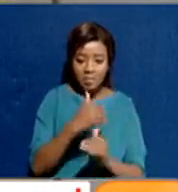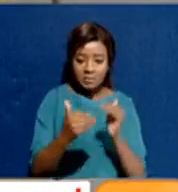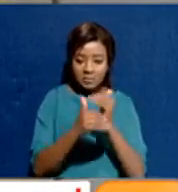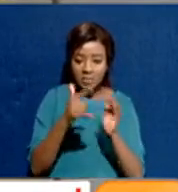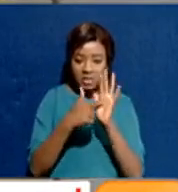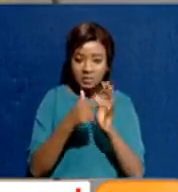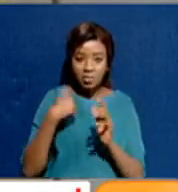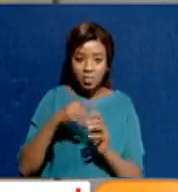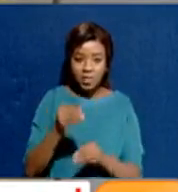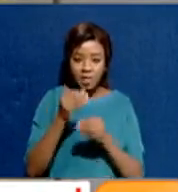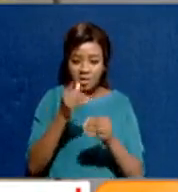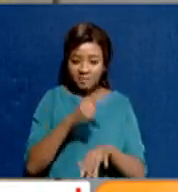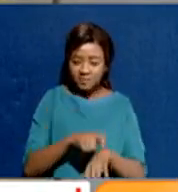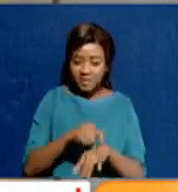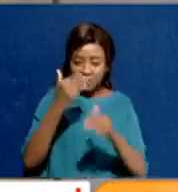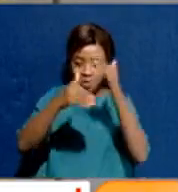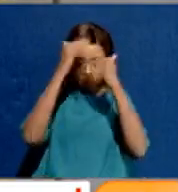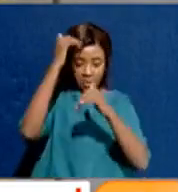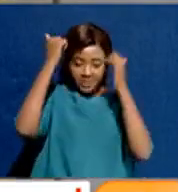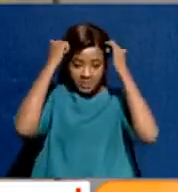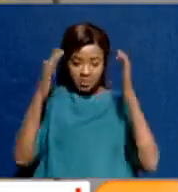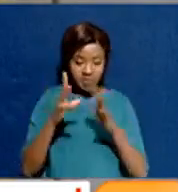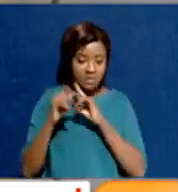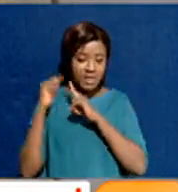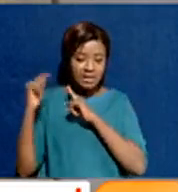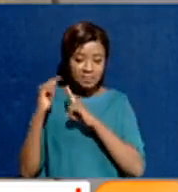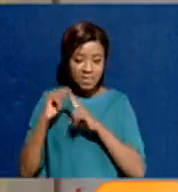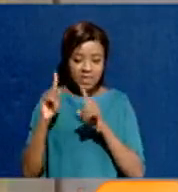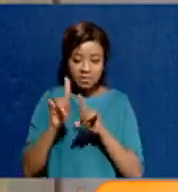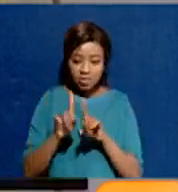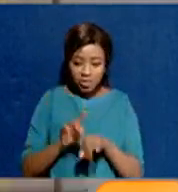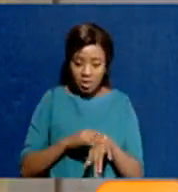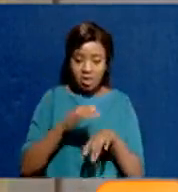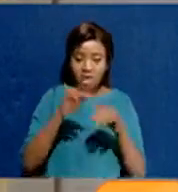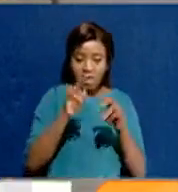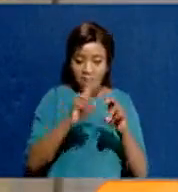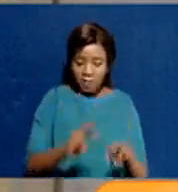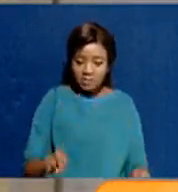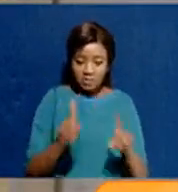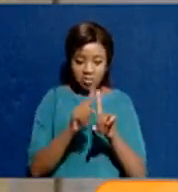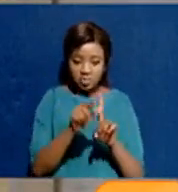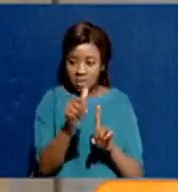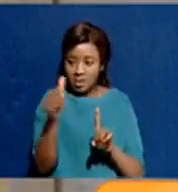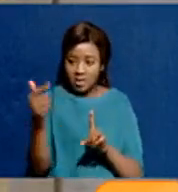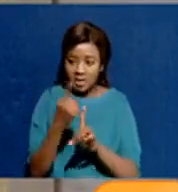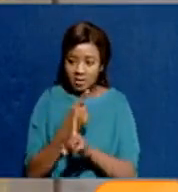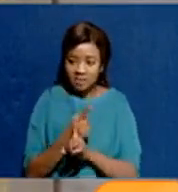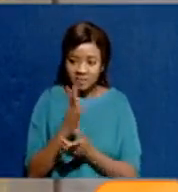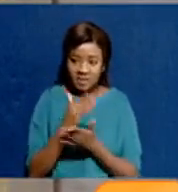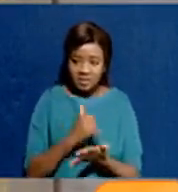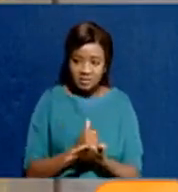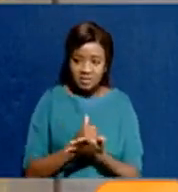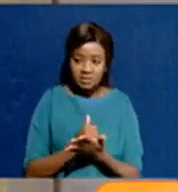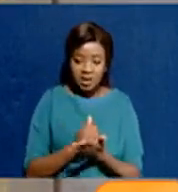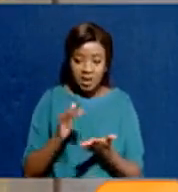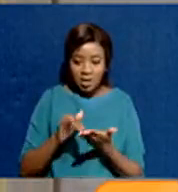giving students, university students, real life research training and experience. We also work with those in the different sectors, more often than